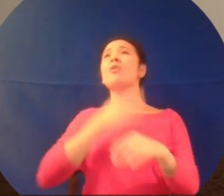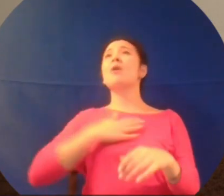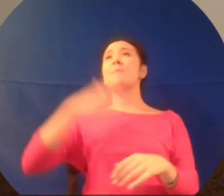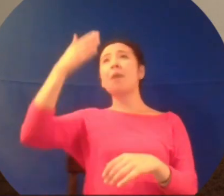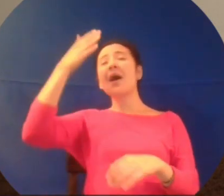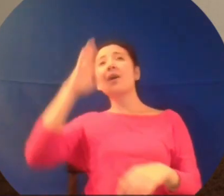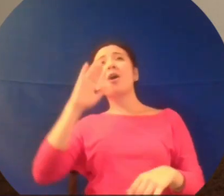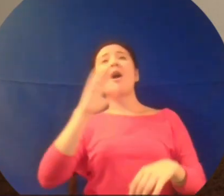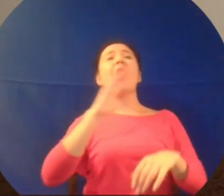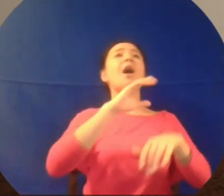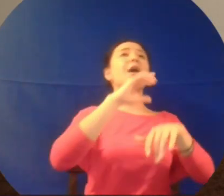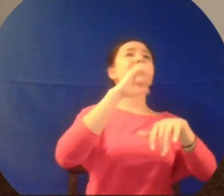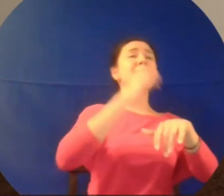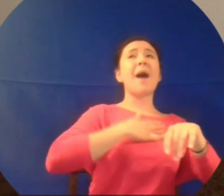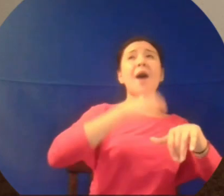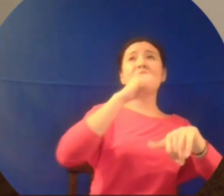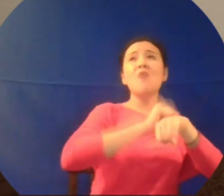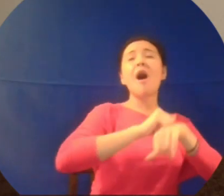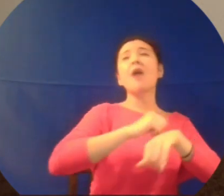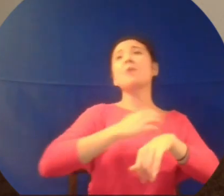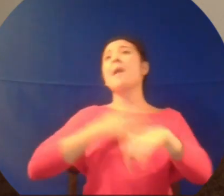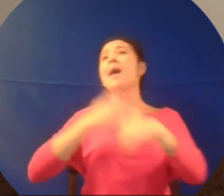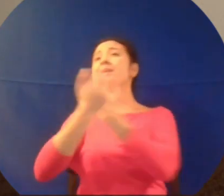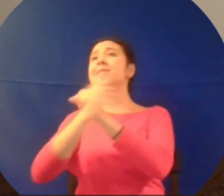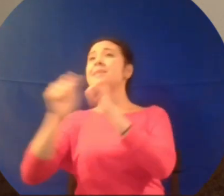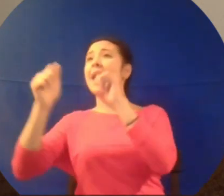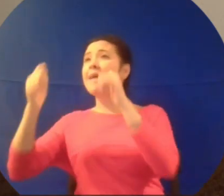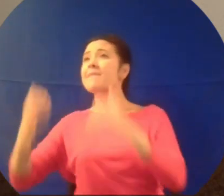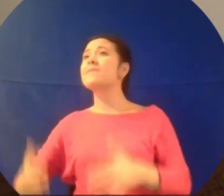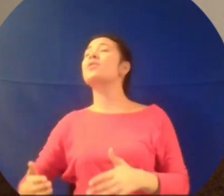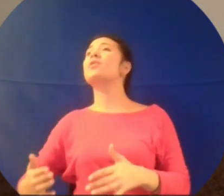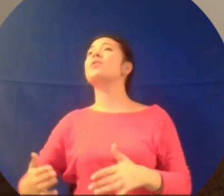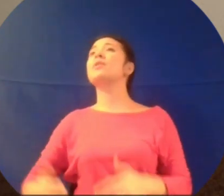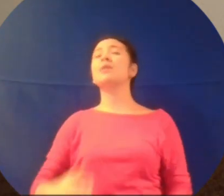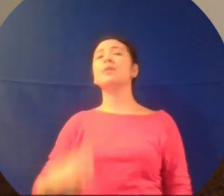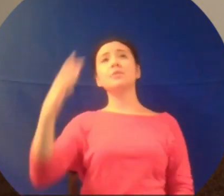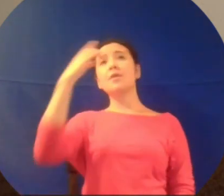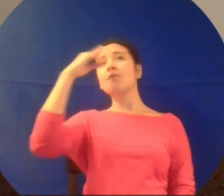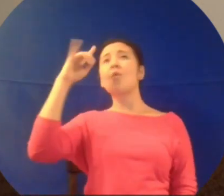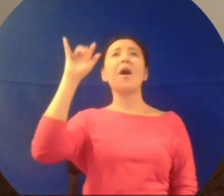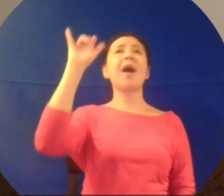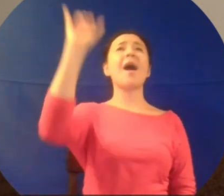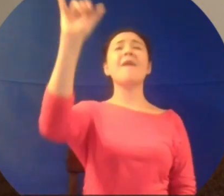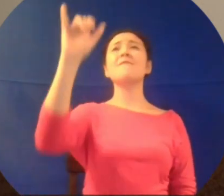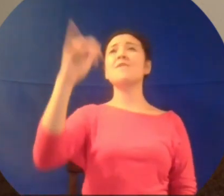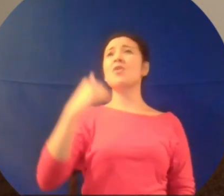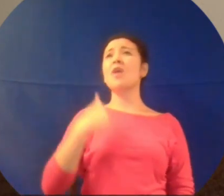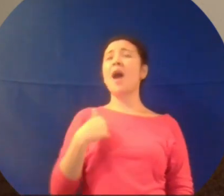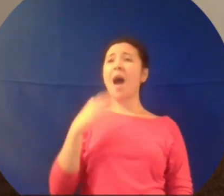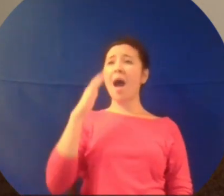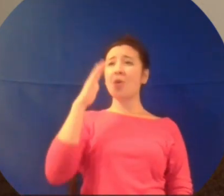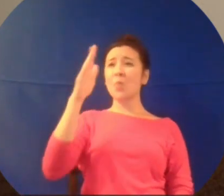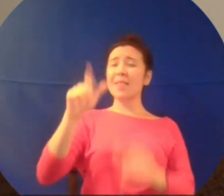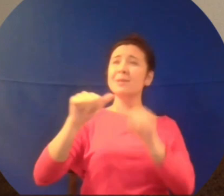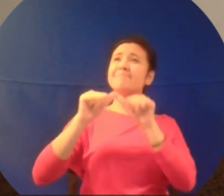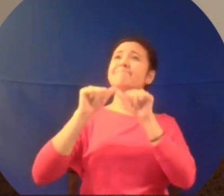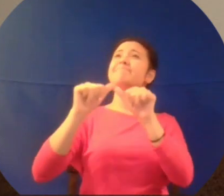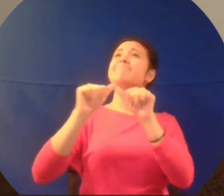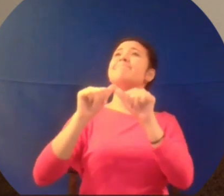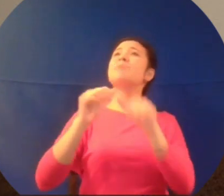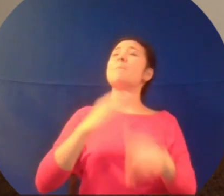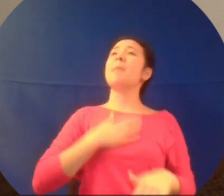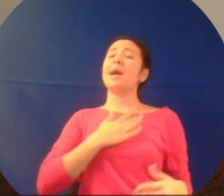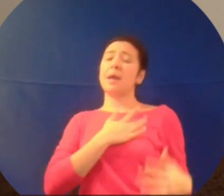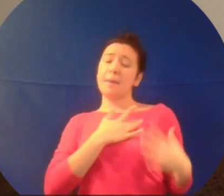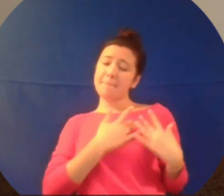rock, my Savior. Forever I will maintain my kindness